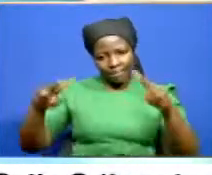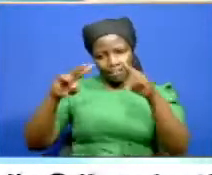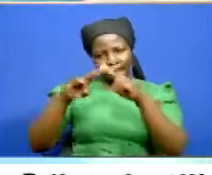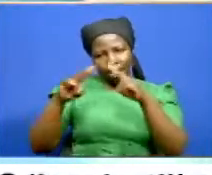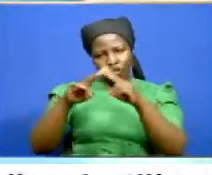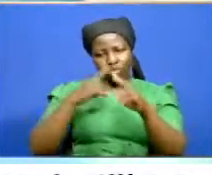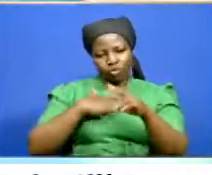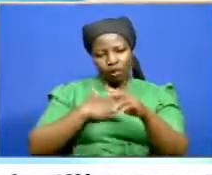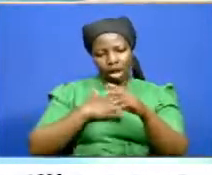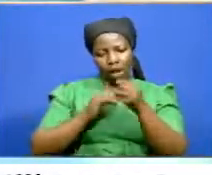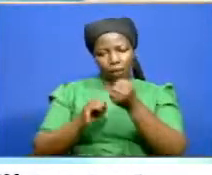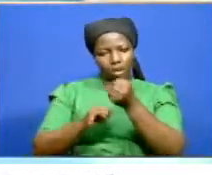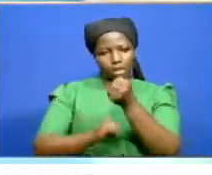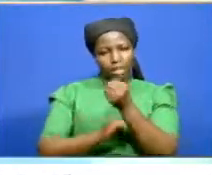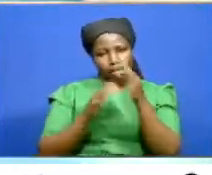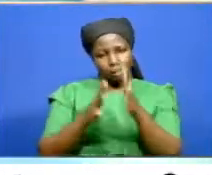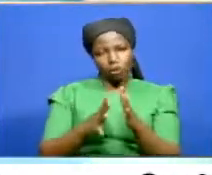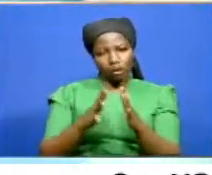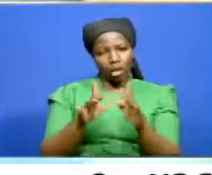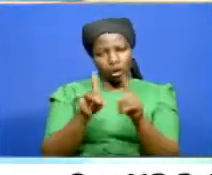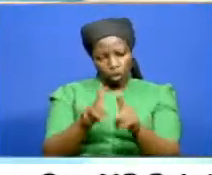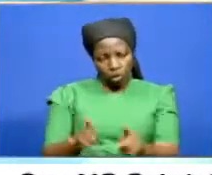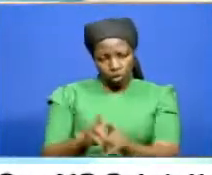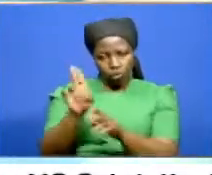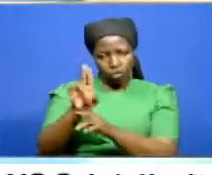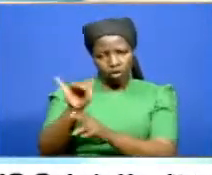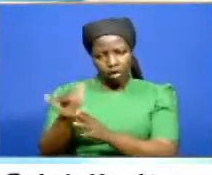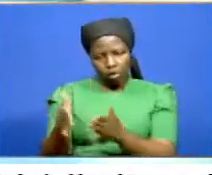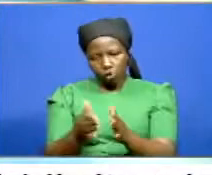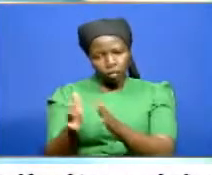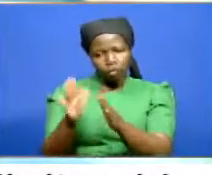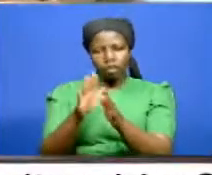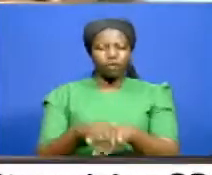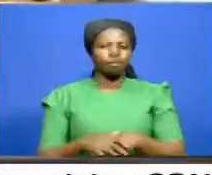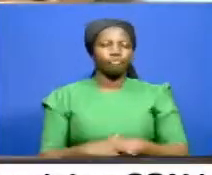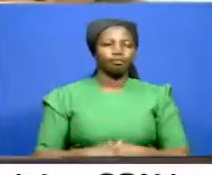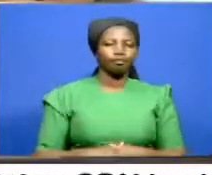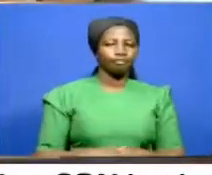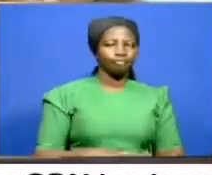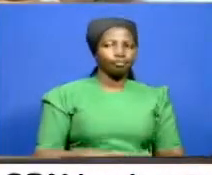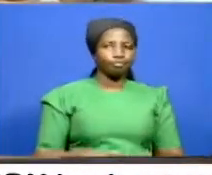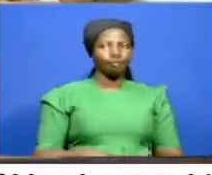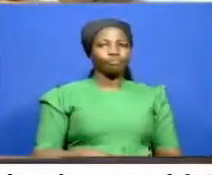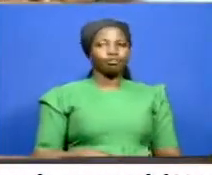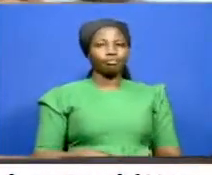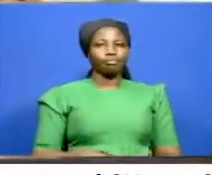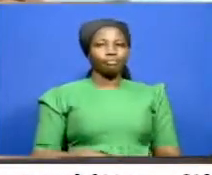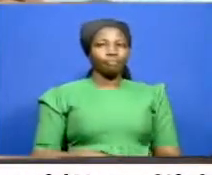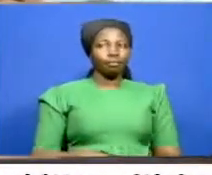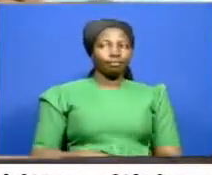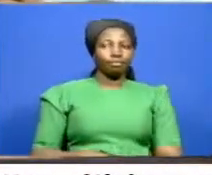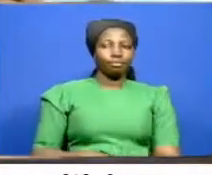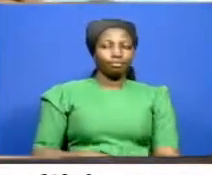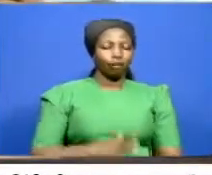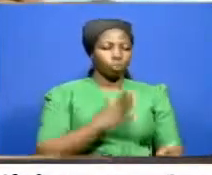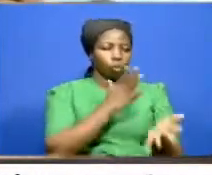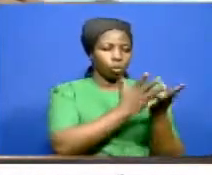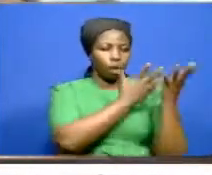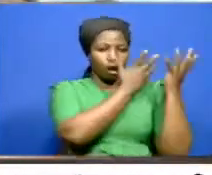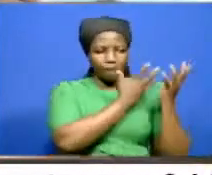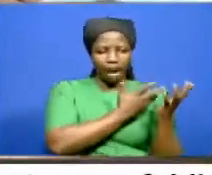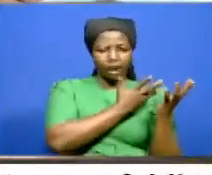to maximize the opportunity and make the best out of it. Okay. Yeah. Now, assuming, of course, the burden they've taken off of you, of course, as you've